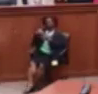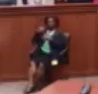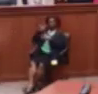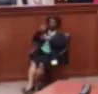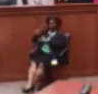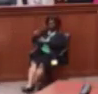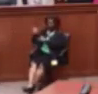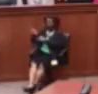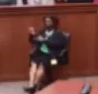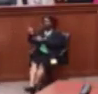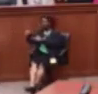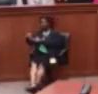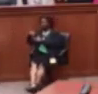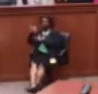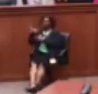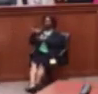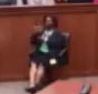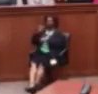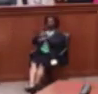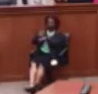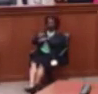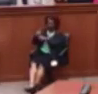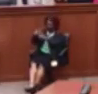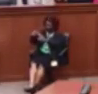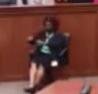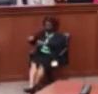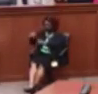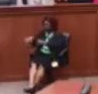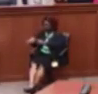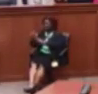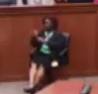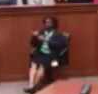about labor market analyses. And so that would sustain. As a